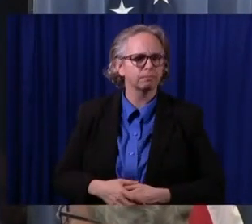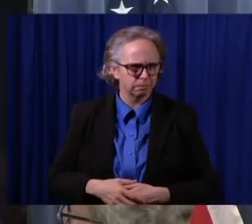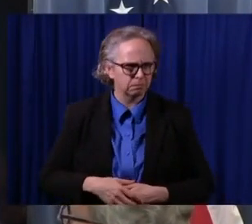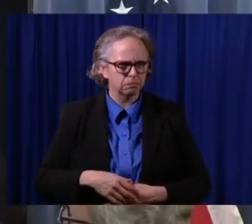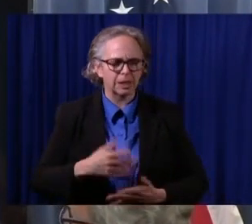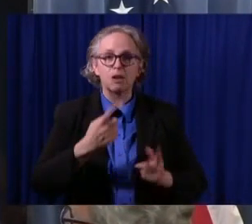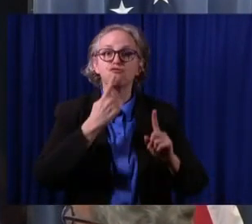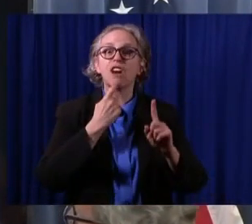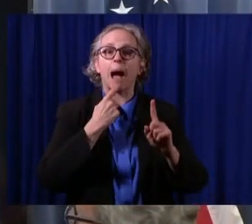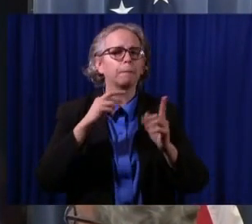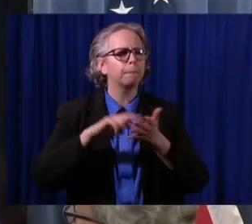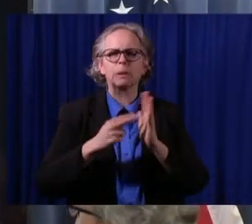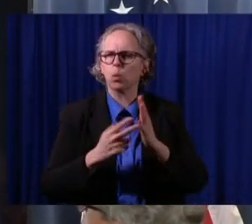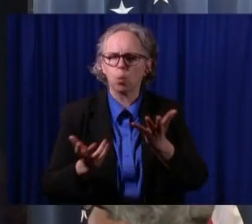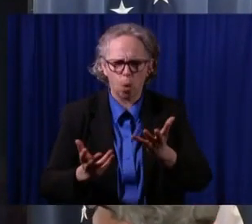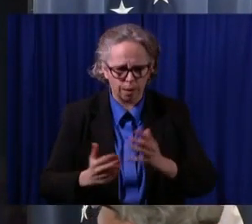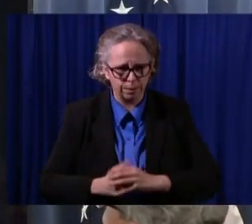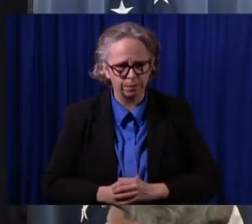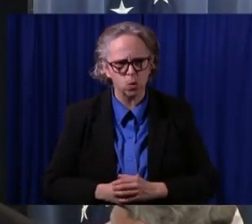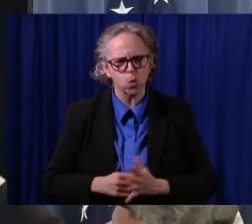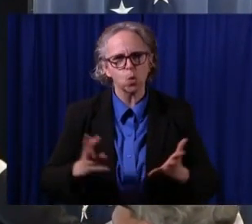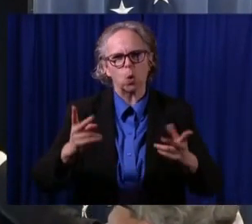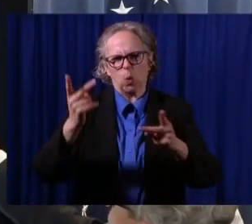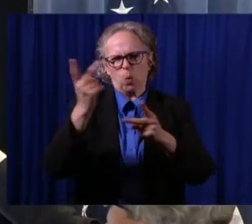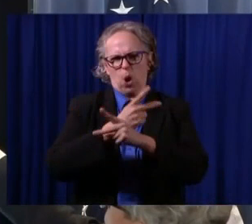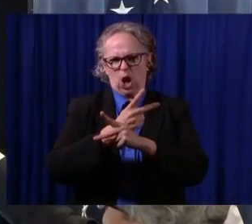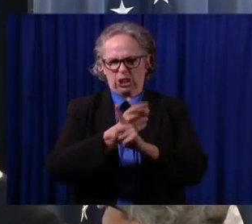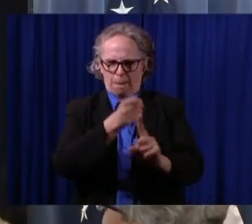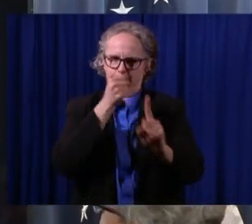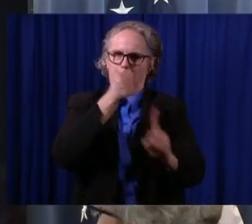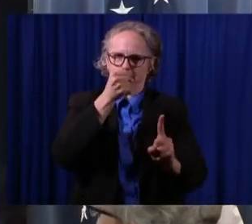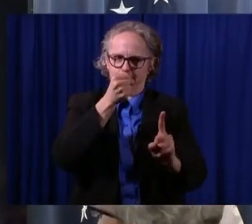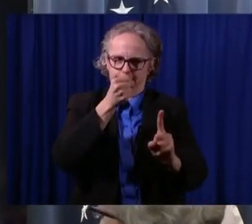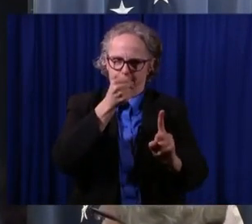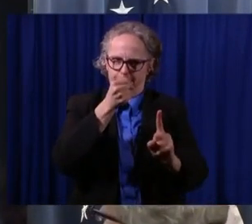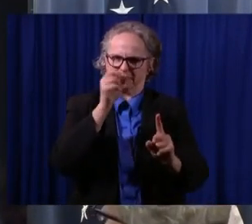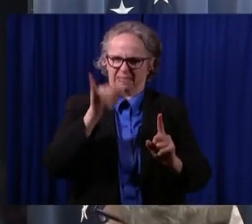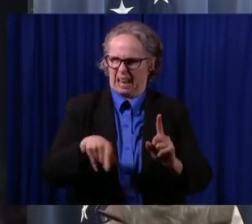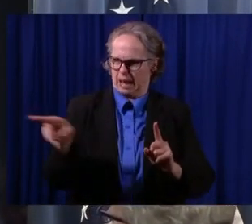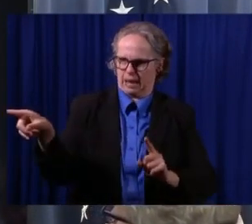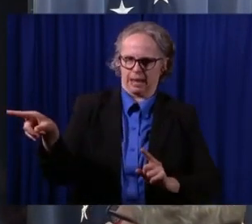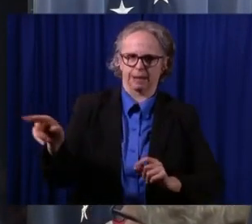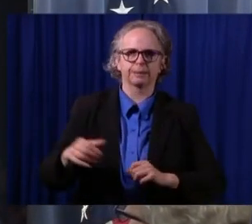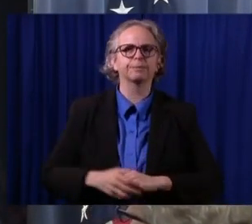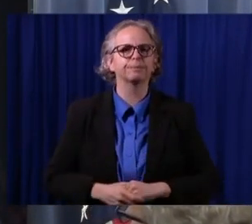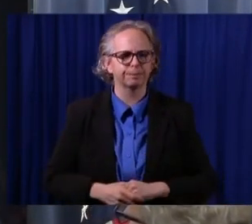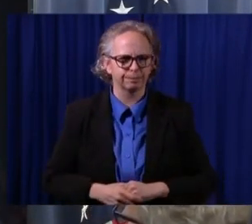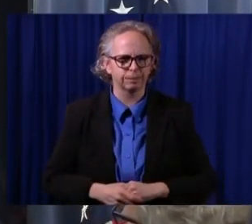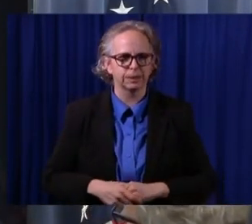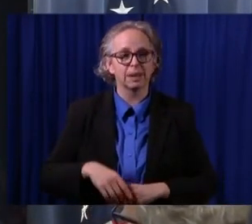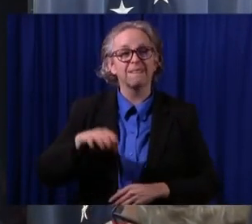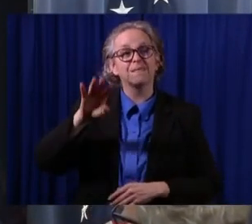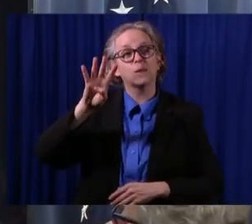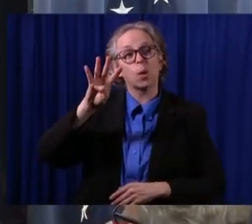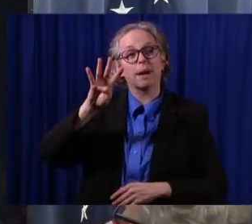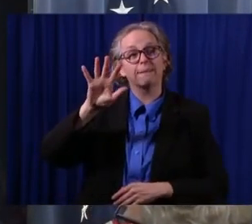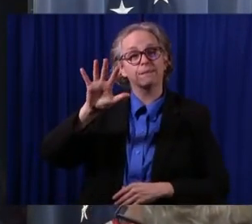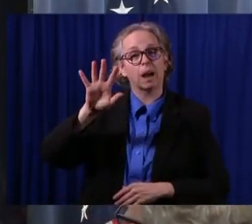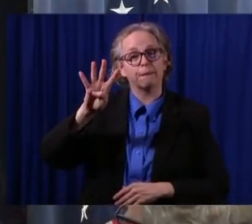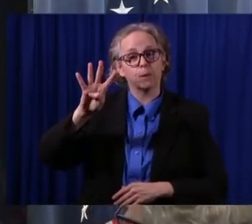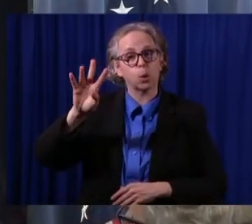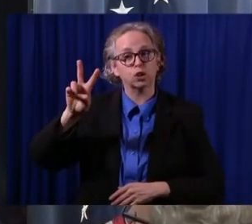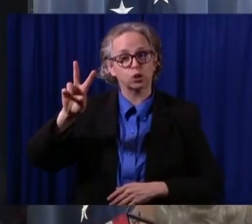be the ones that are showing the most cases. These are the zip codes 45424,